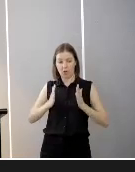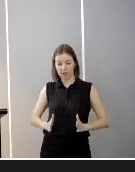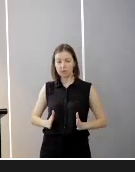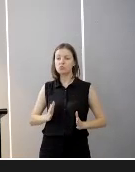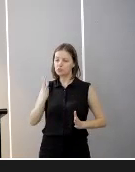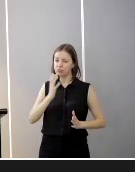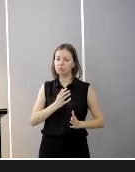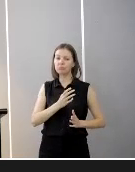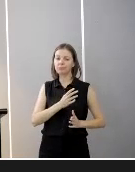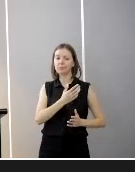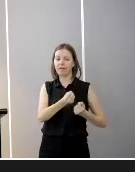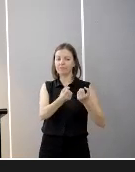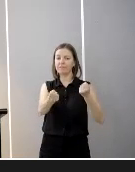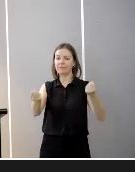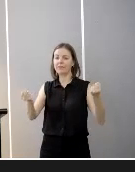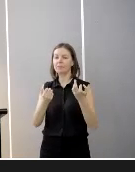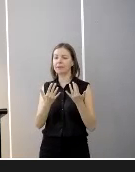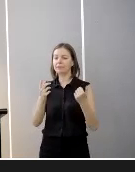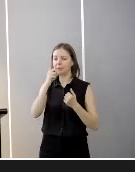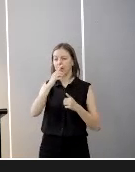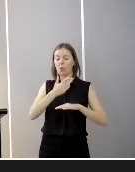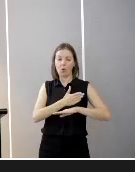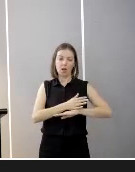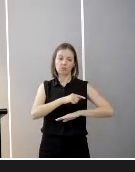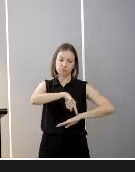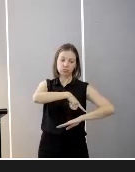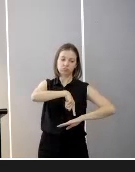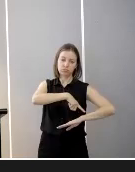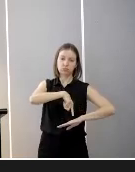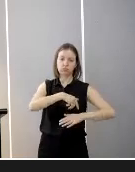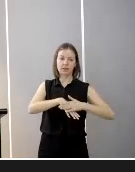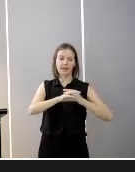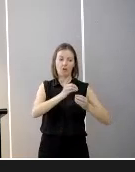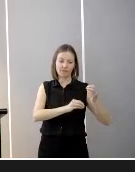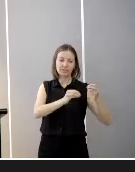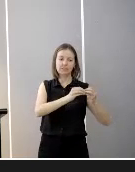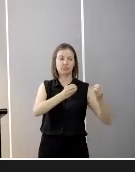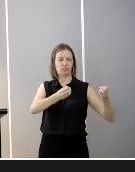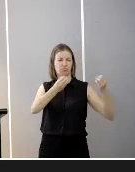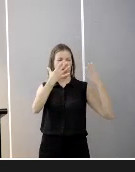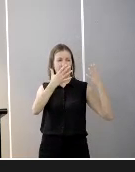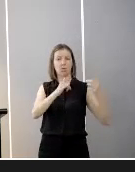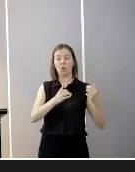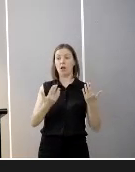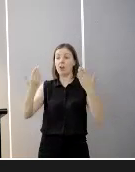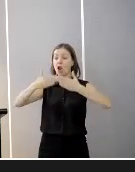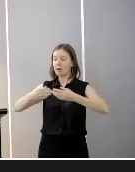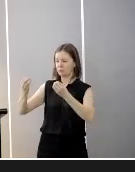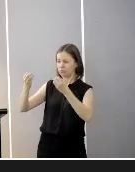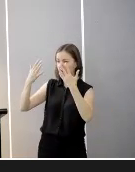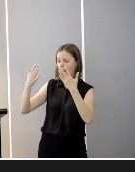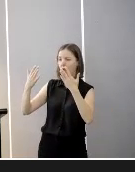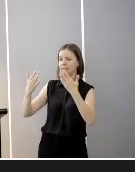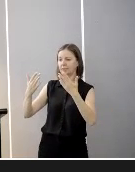of us work in offices where the lights aren't bright enough during the day, or we're using lights at night. We're disrupting our